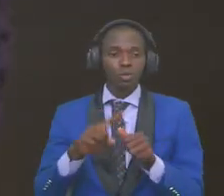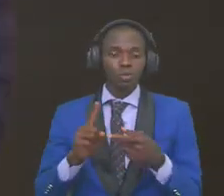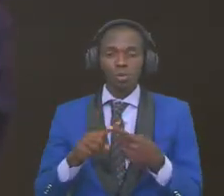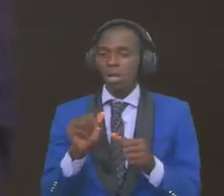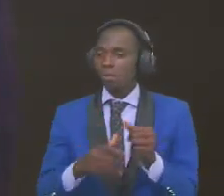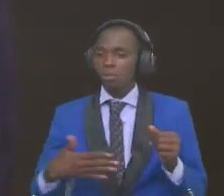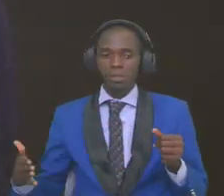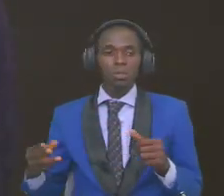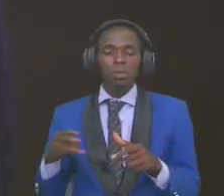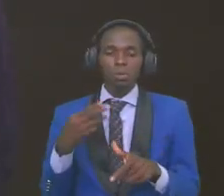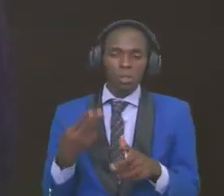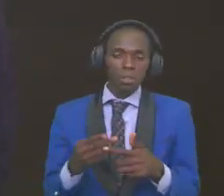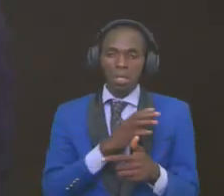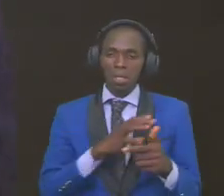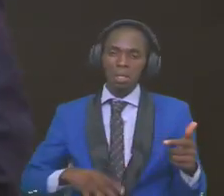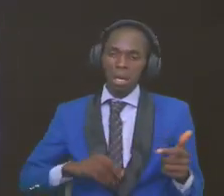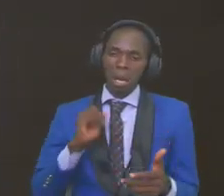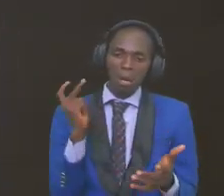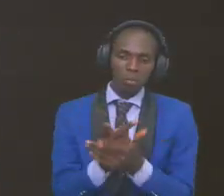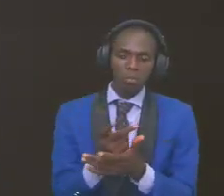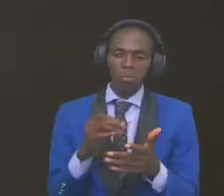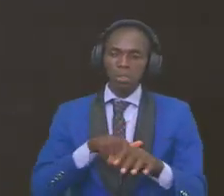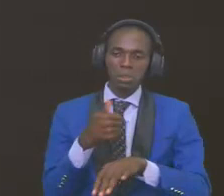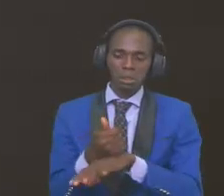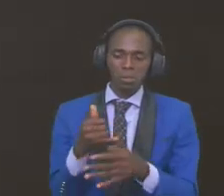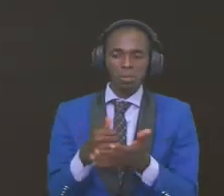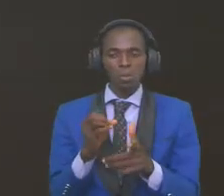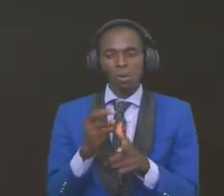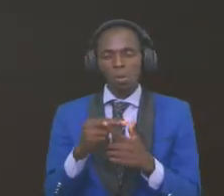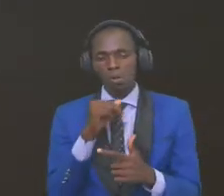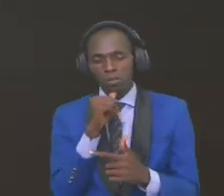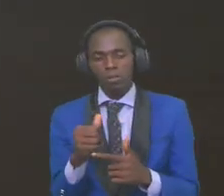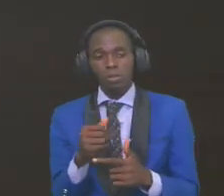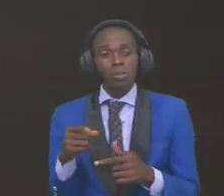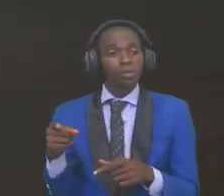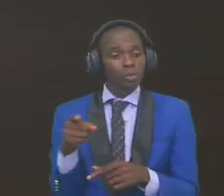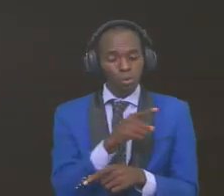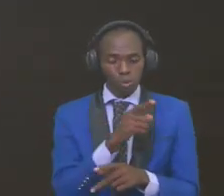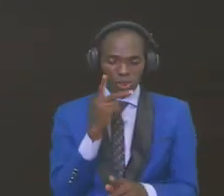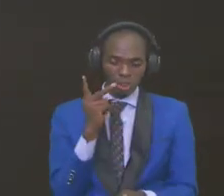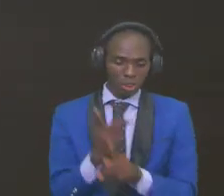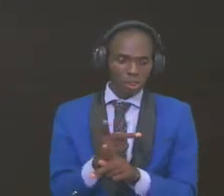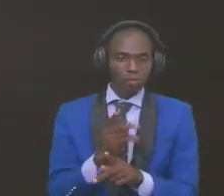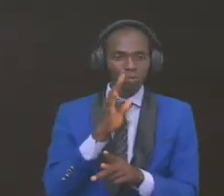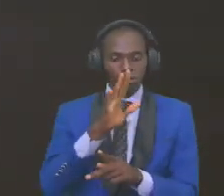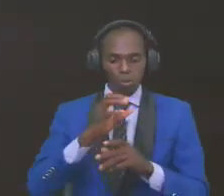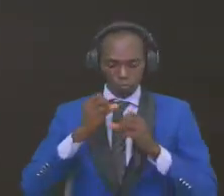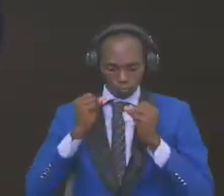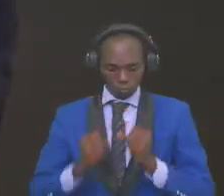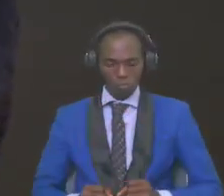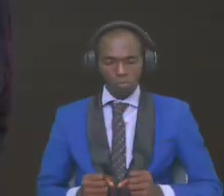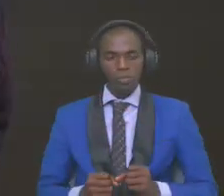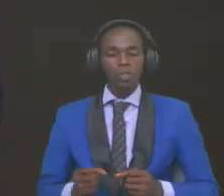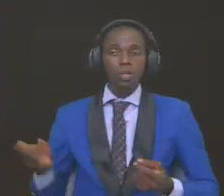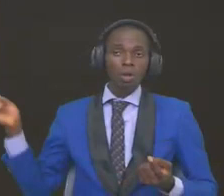Christ approves of it or not. You sustain your firmness to the